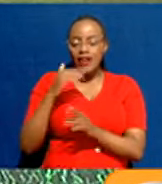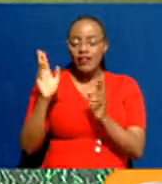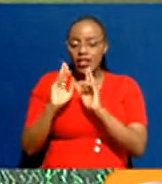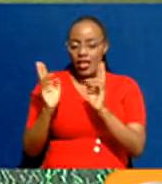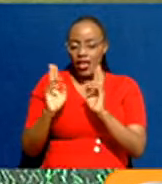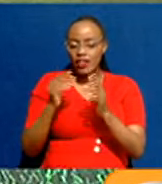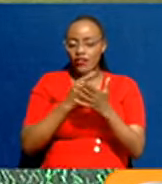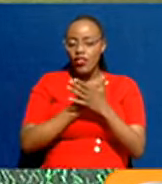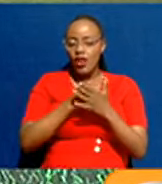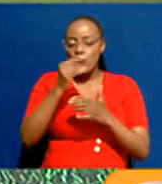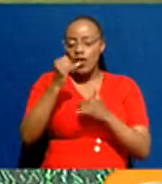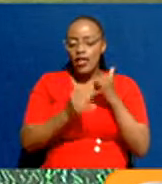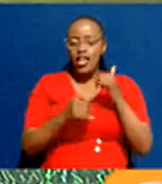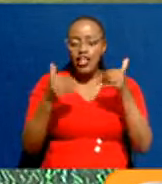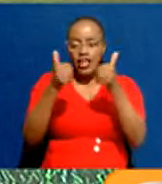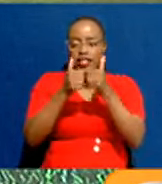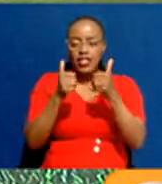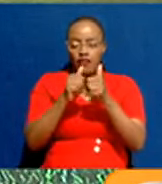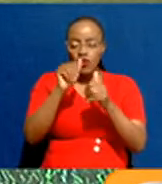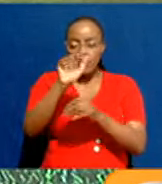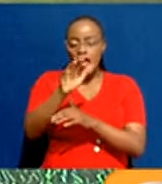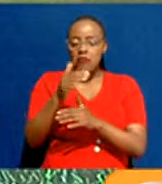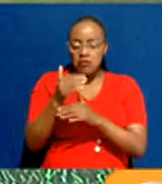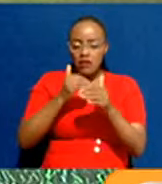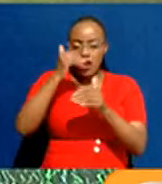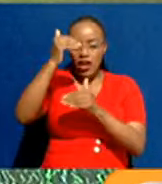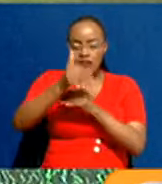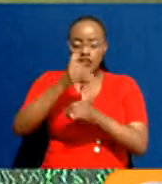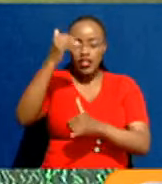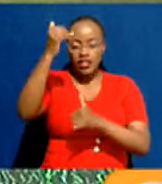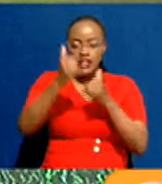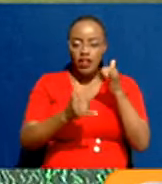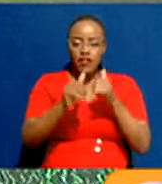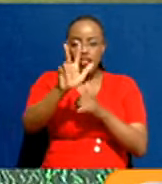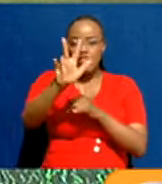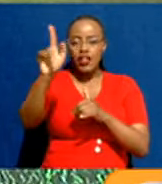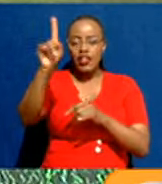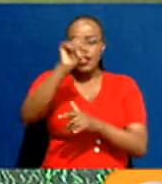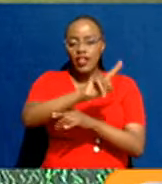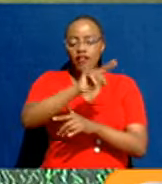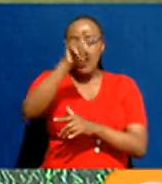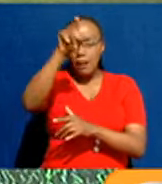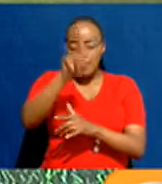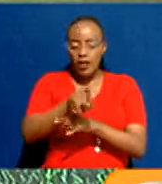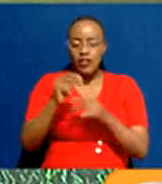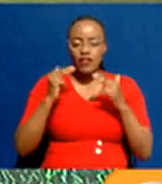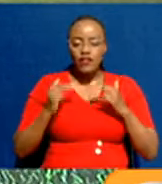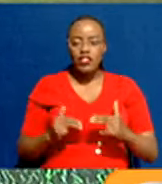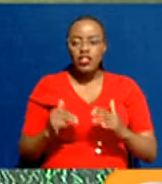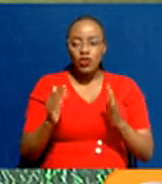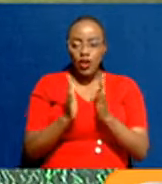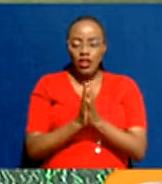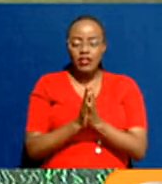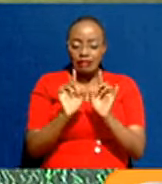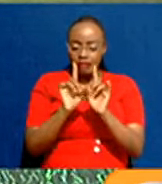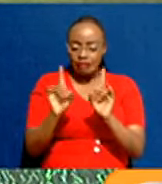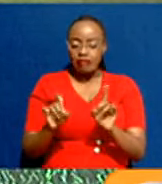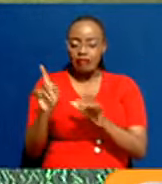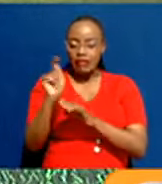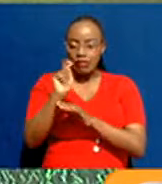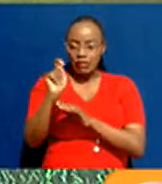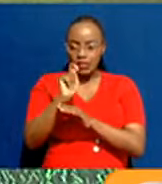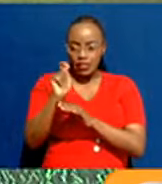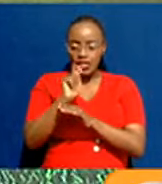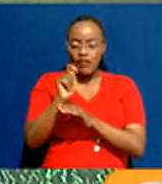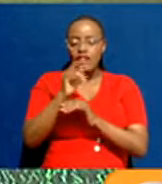for the weekend kickoff of their leagues after the conclusion of their three-day mandatory physical endurance test and training